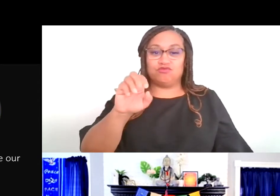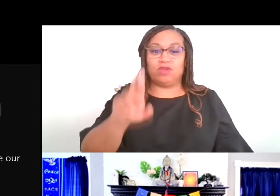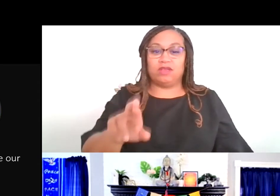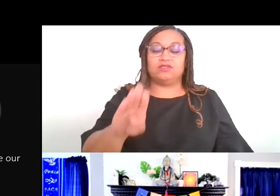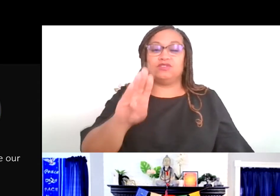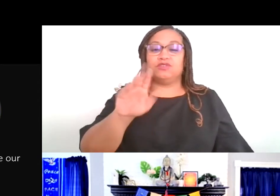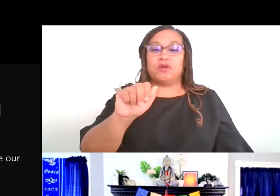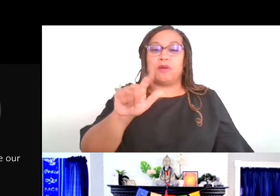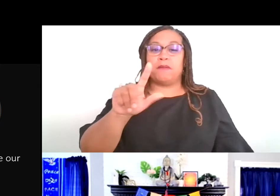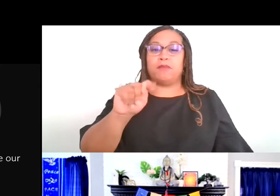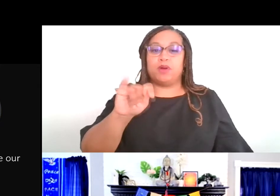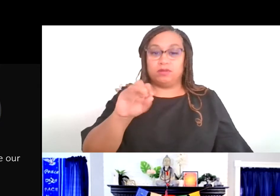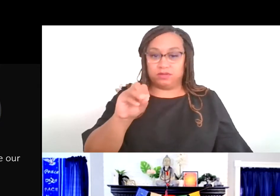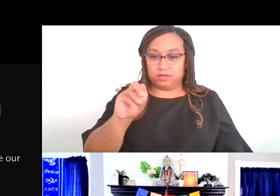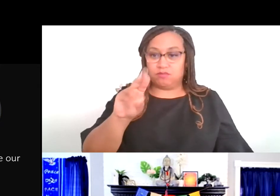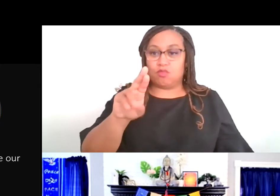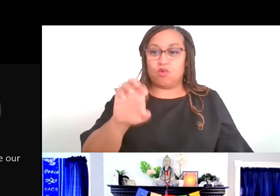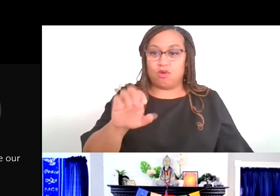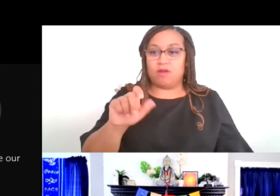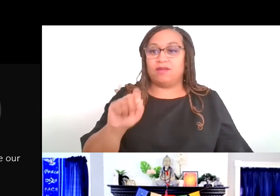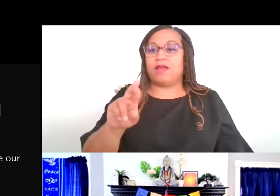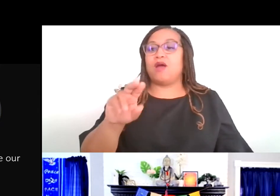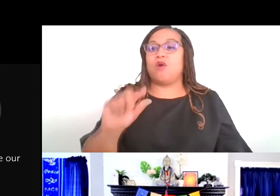info@cslgreaterbaltimore.org. Excuse me.